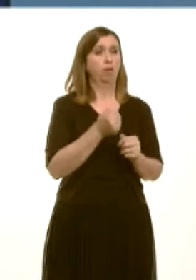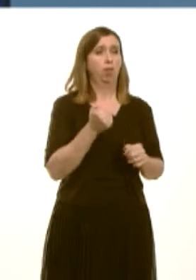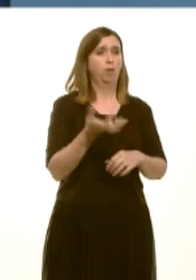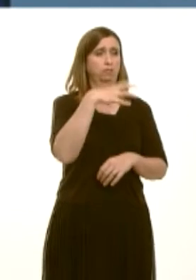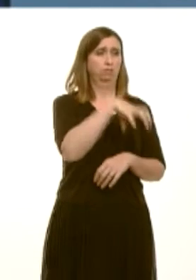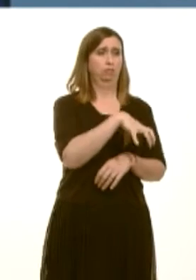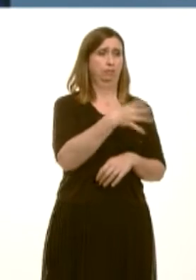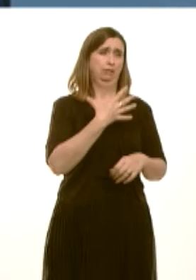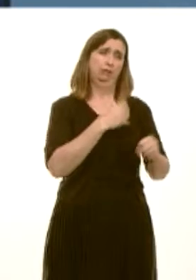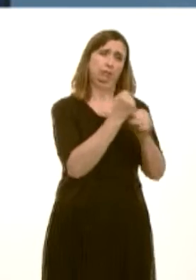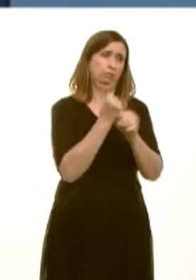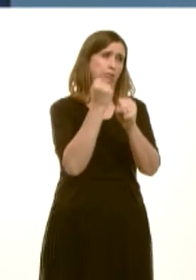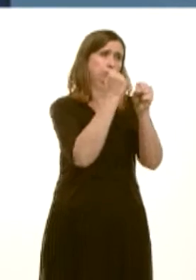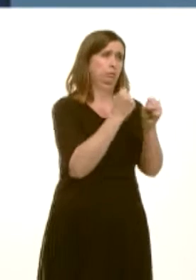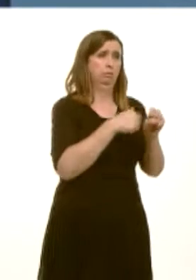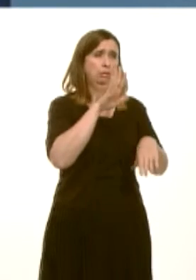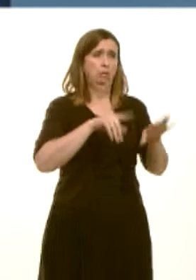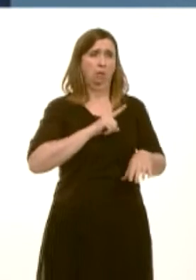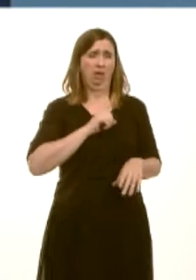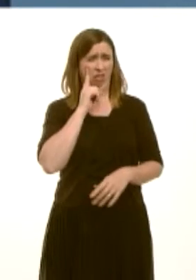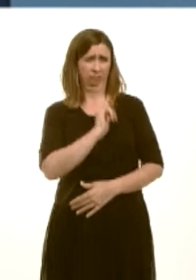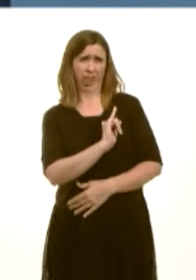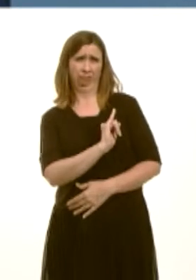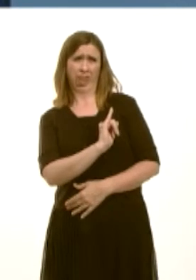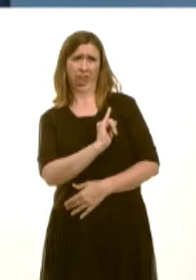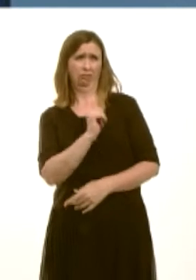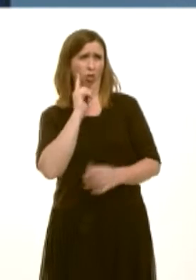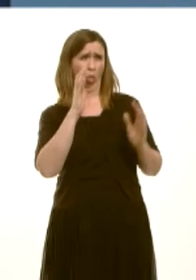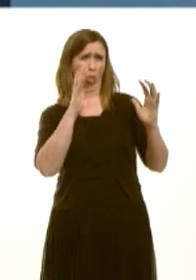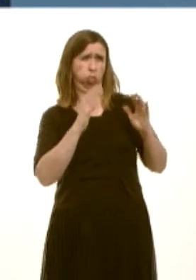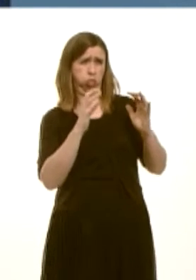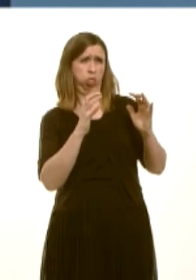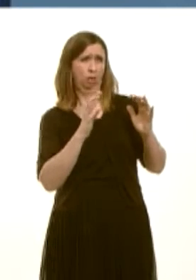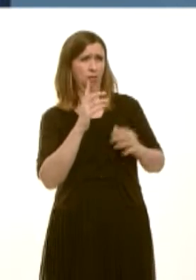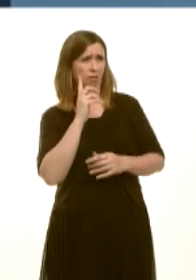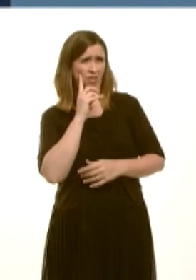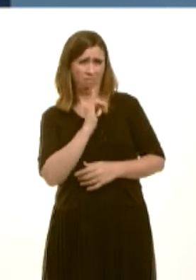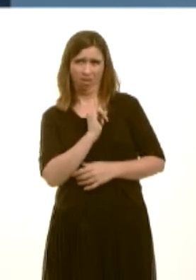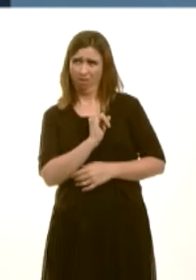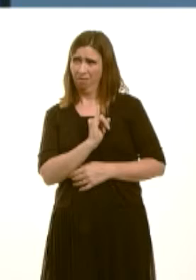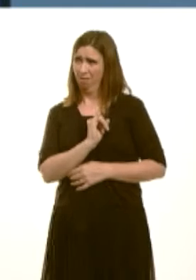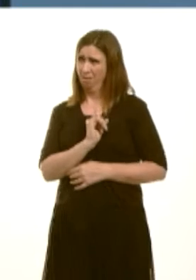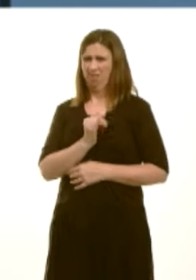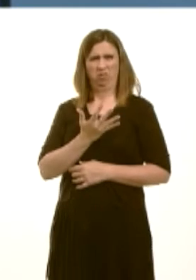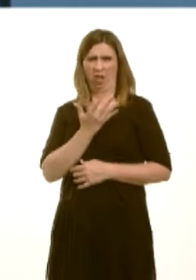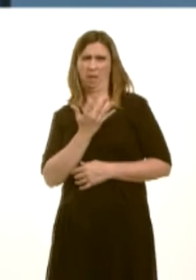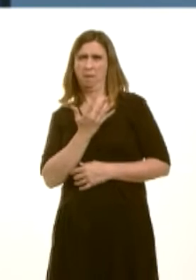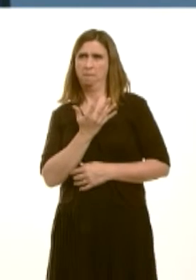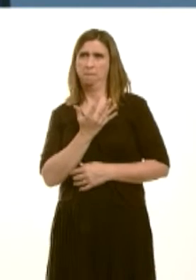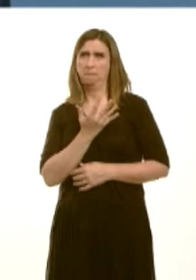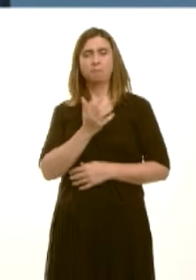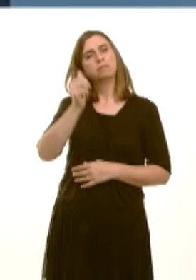upgrade, and it portrays a negative image of the area because of the poor condition of the station. Now, I accept that this issue isn't